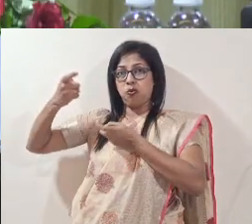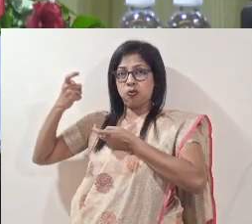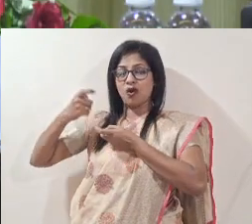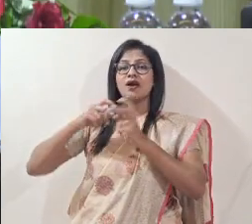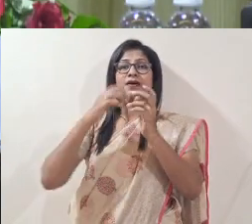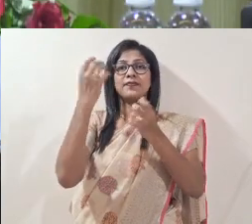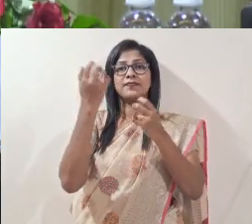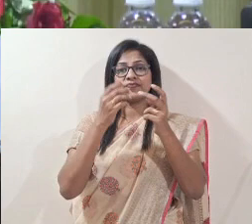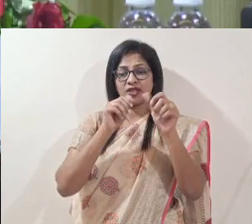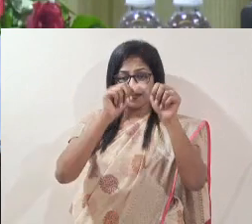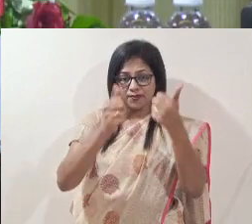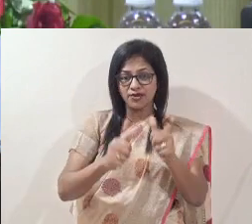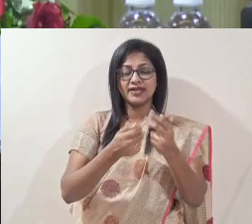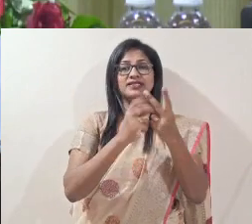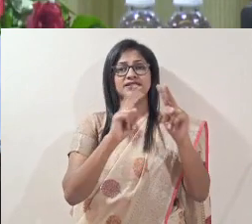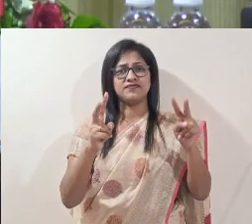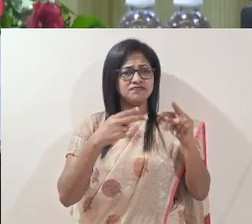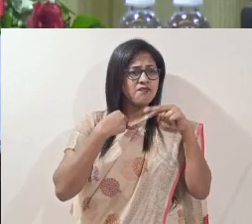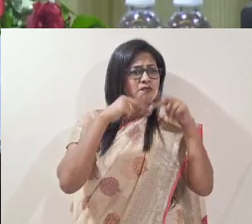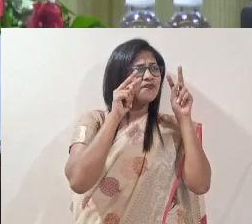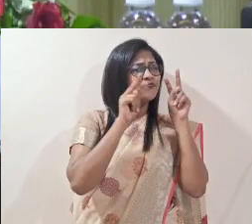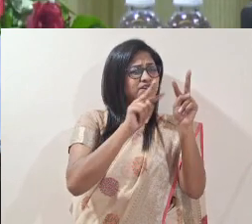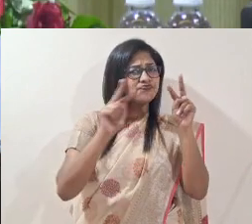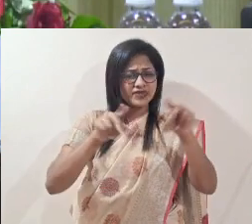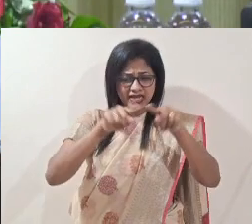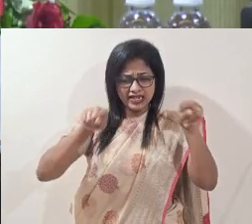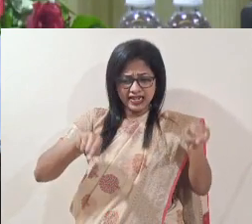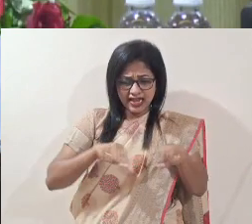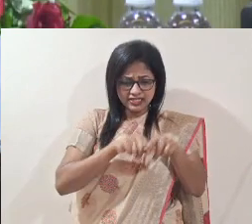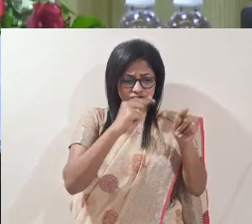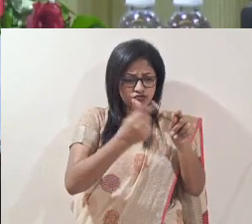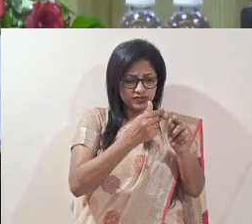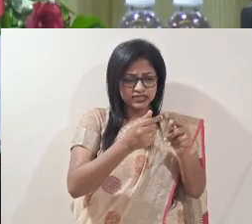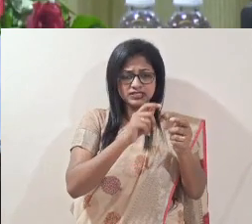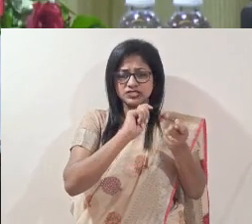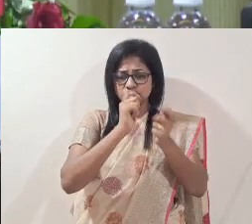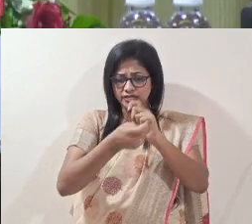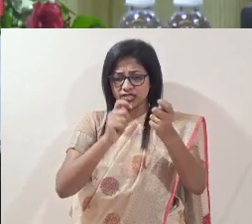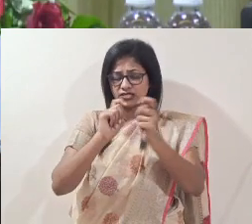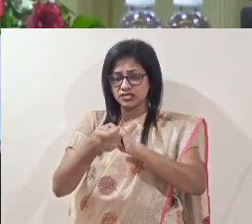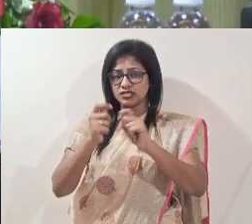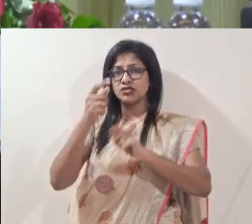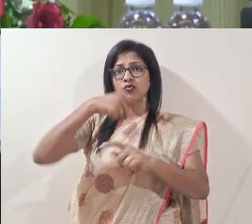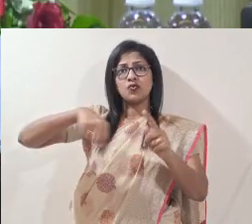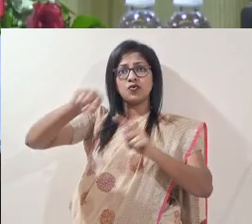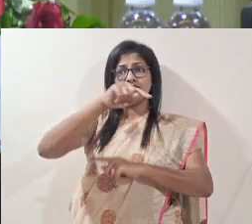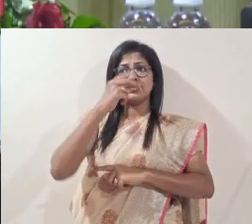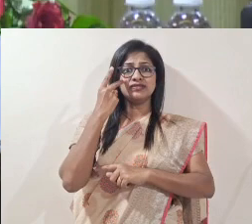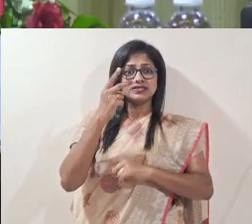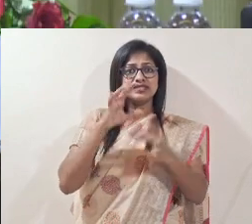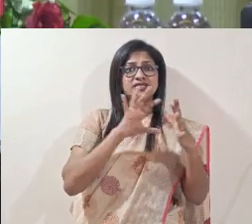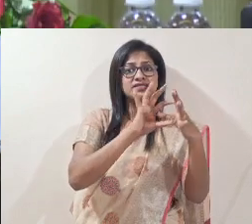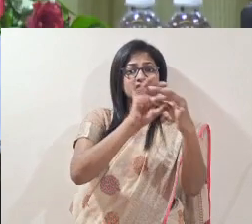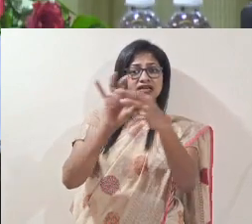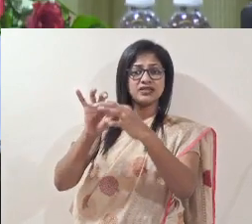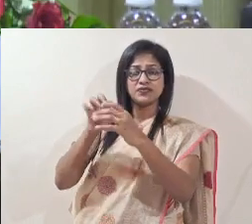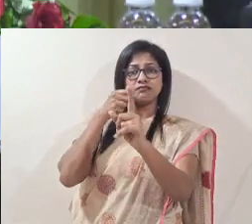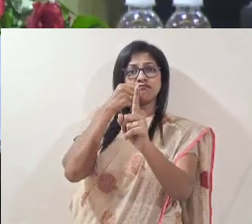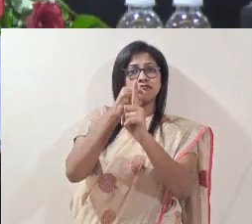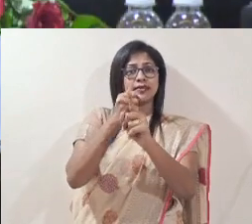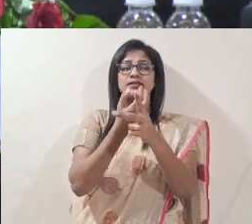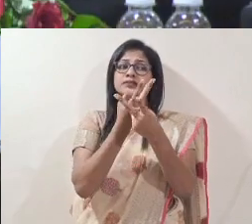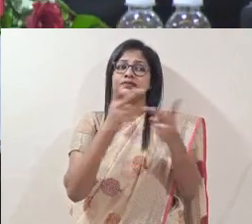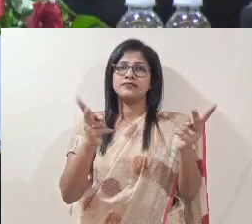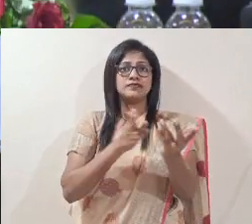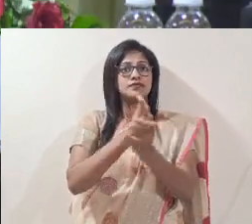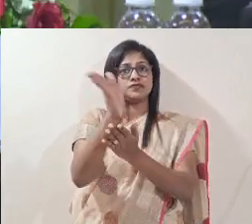that if you keep changing the land uses, you will find the impact on the network in a different